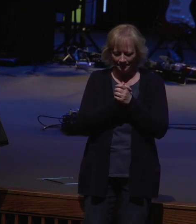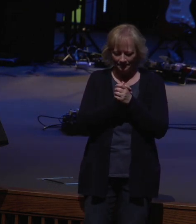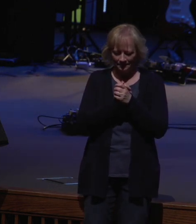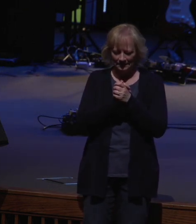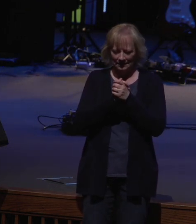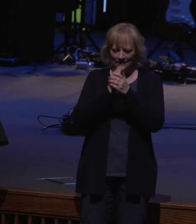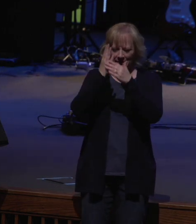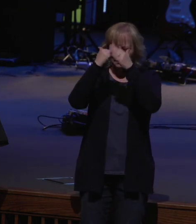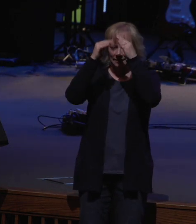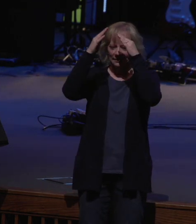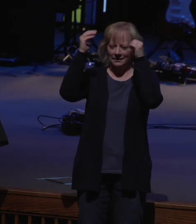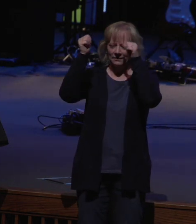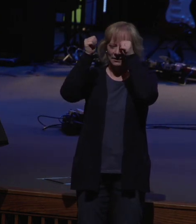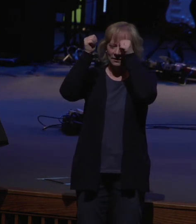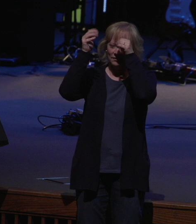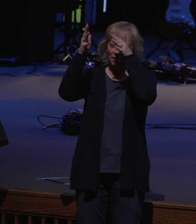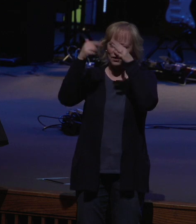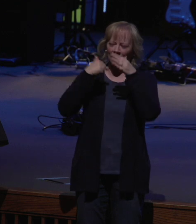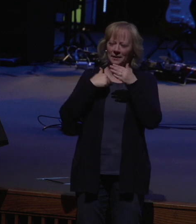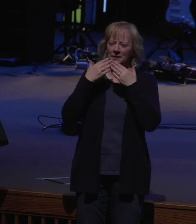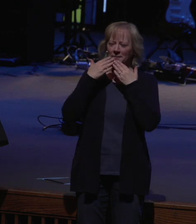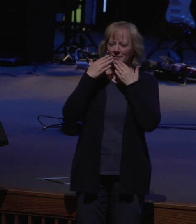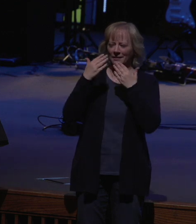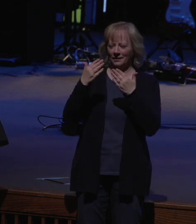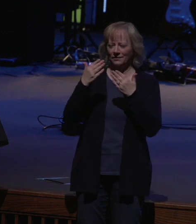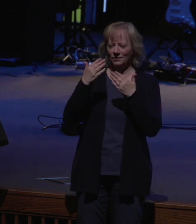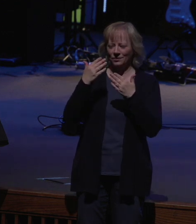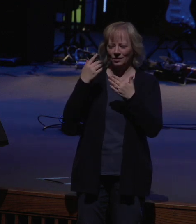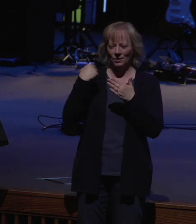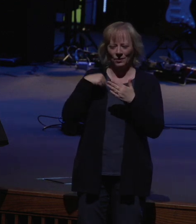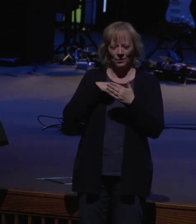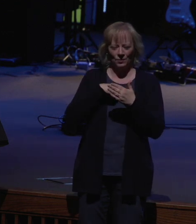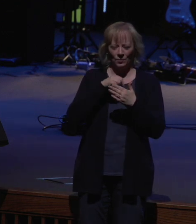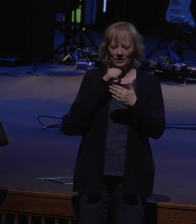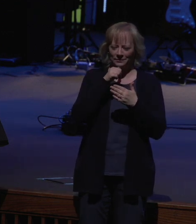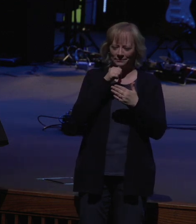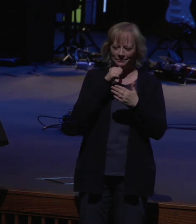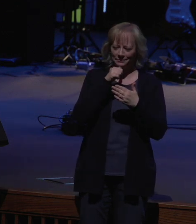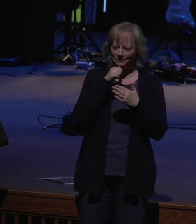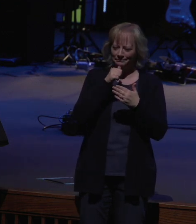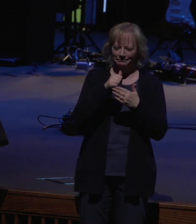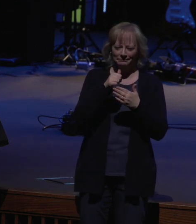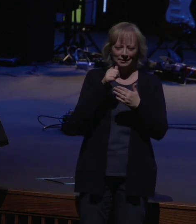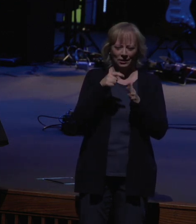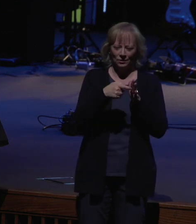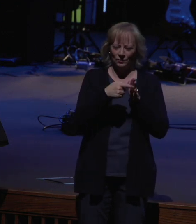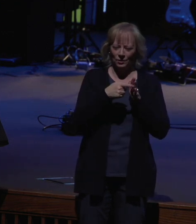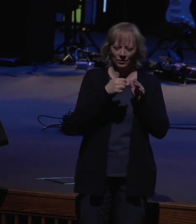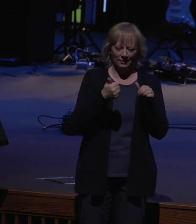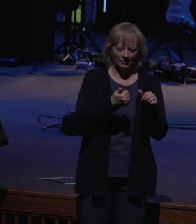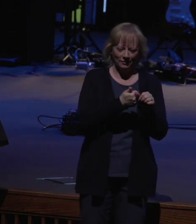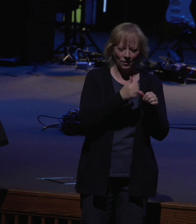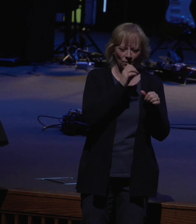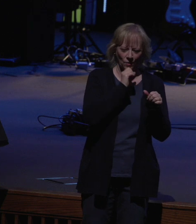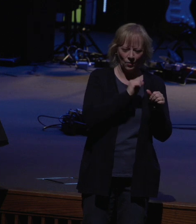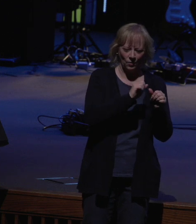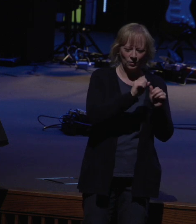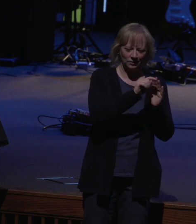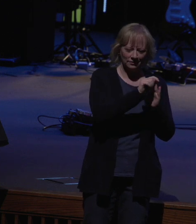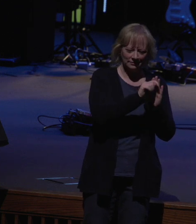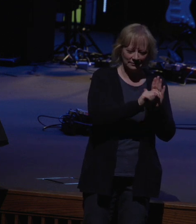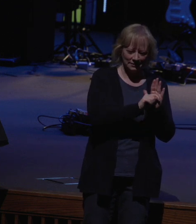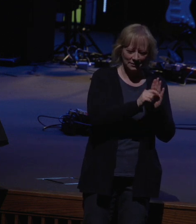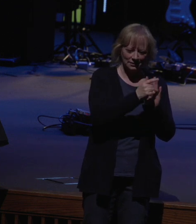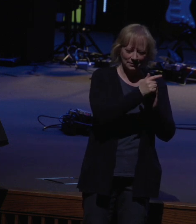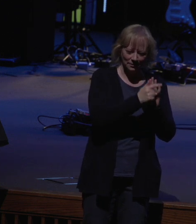I am so thankful that we are not under that old covenant with all of the rules and all of the stipulations and so hard